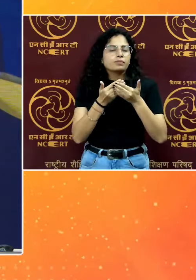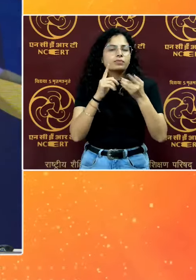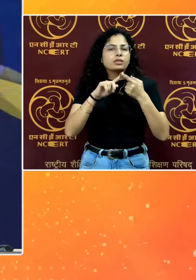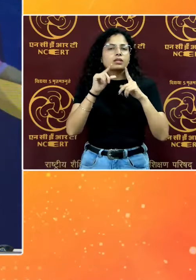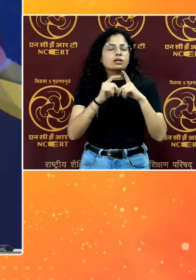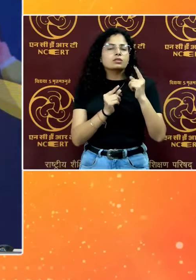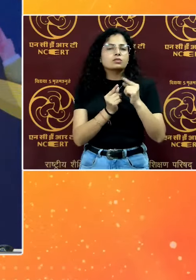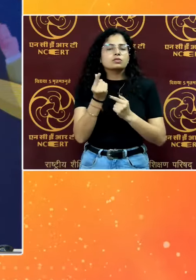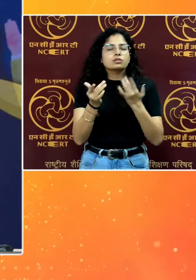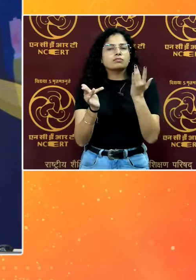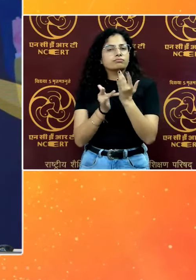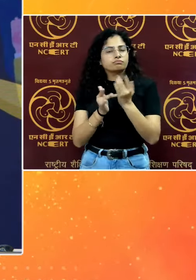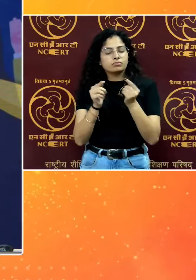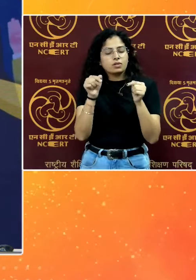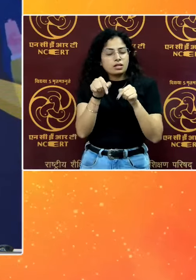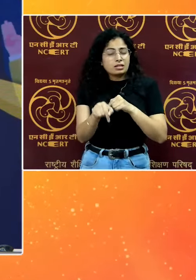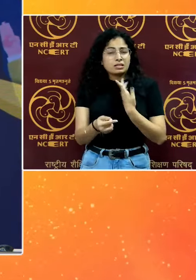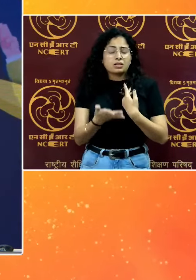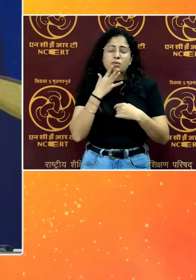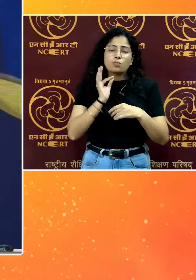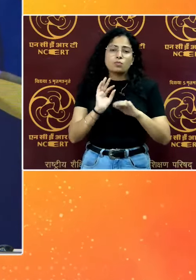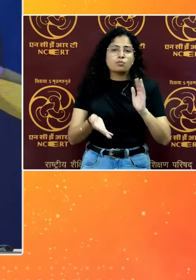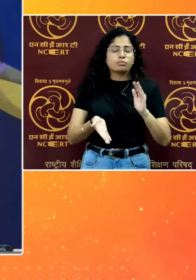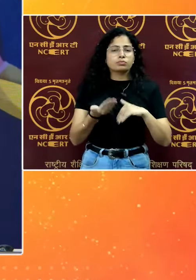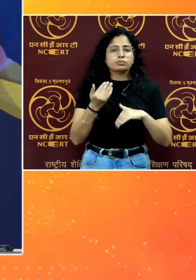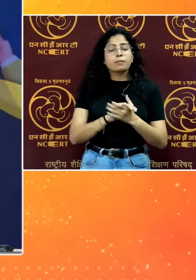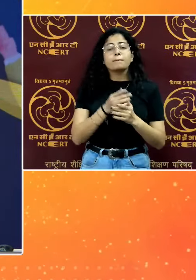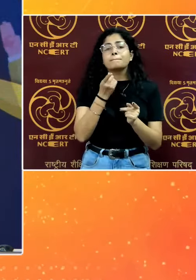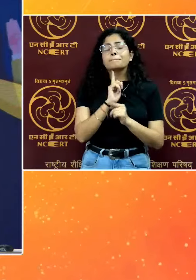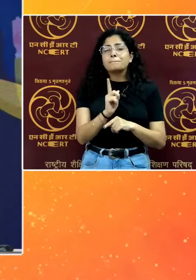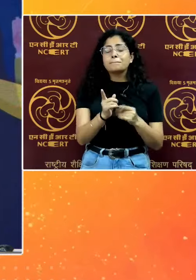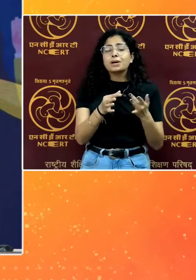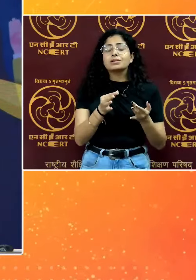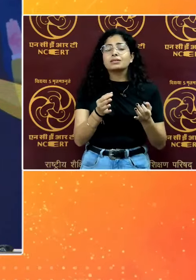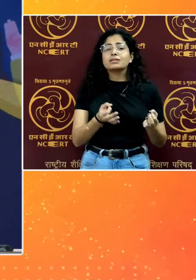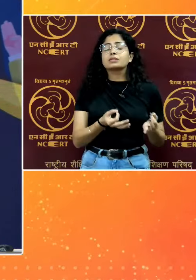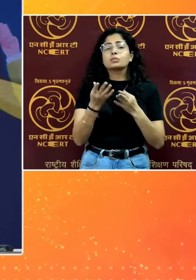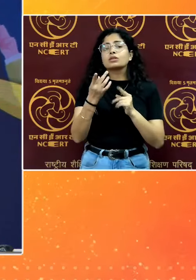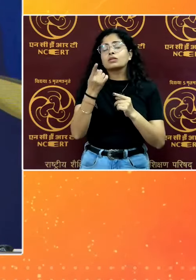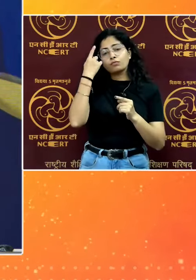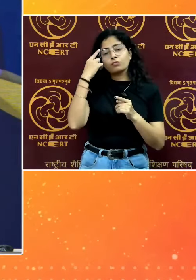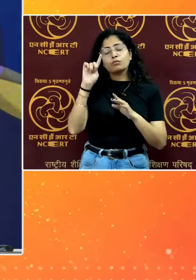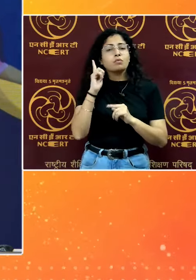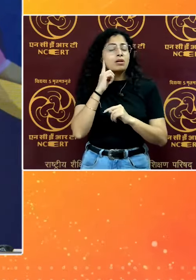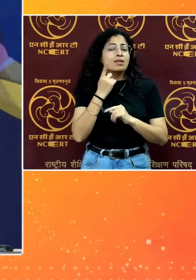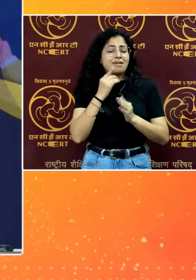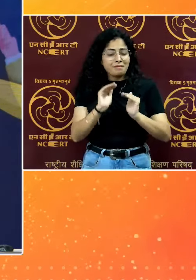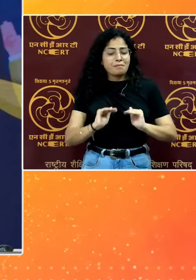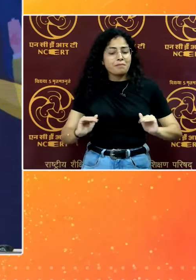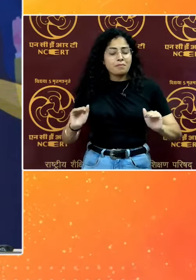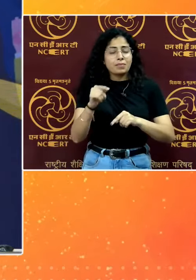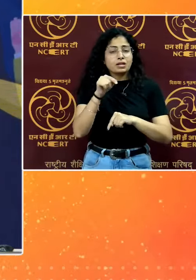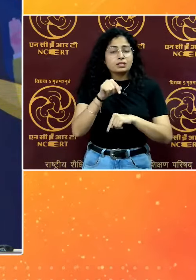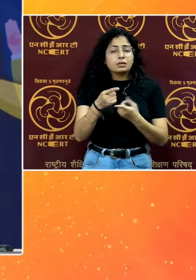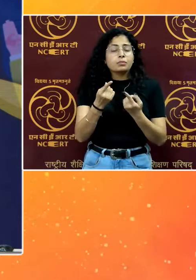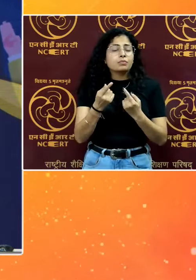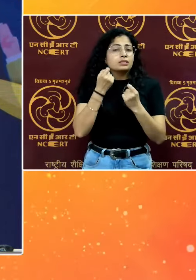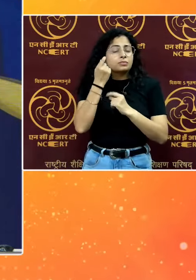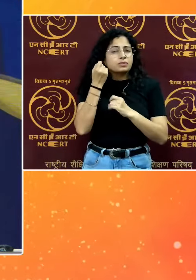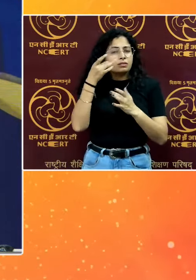delivering content, technology these days play a very important role, but specifically with children who are having hearing impairment, we need to go a